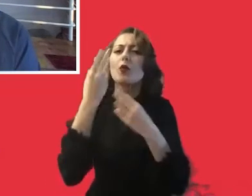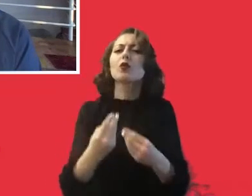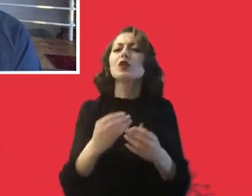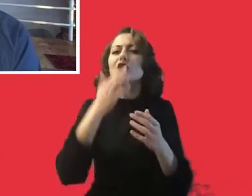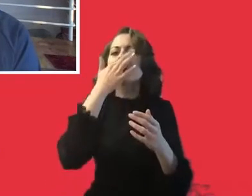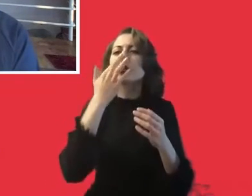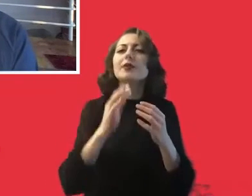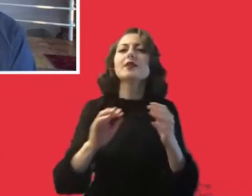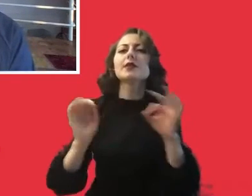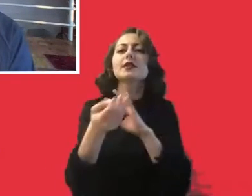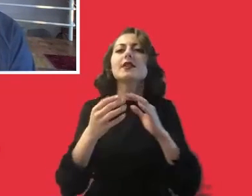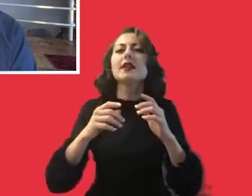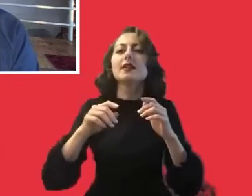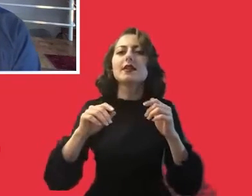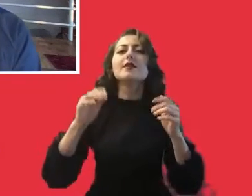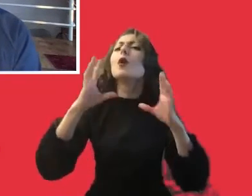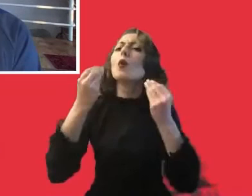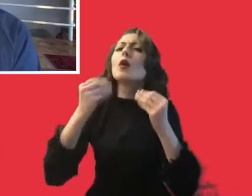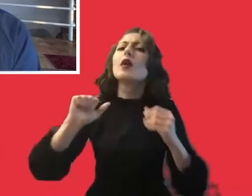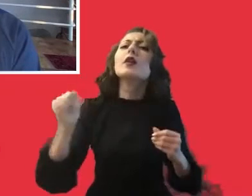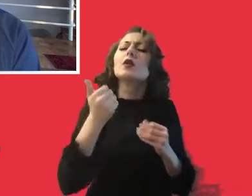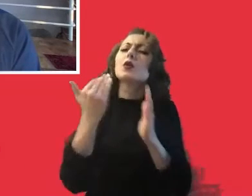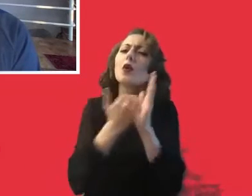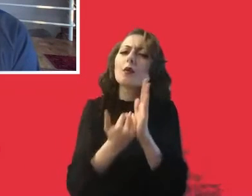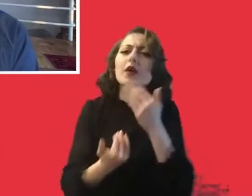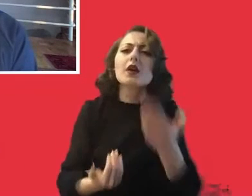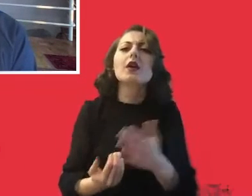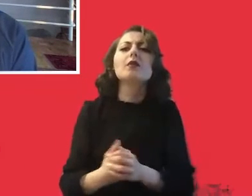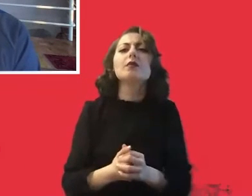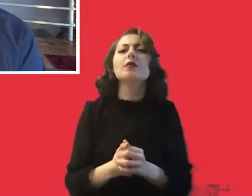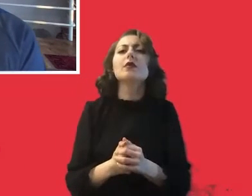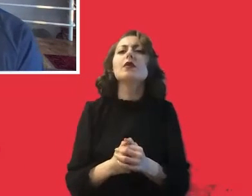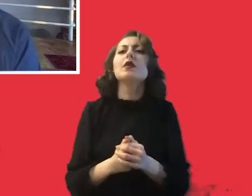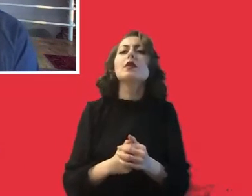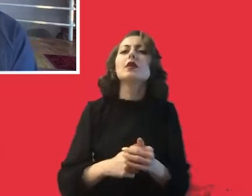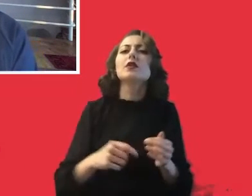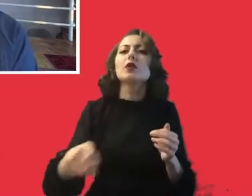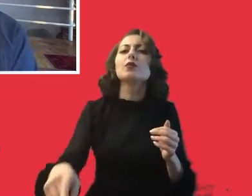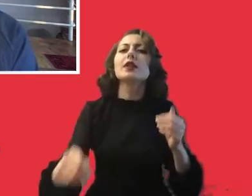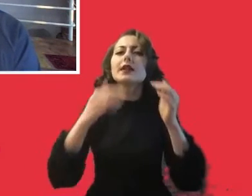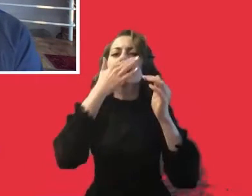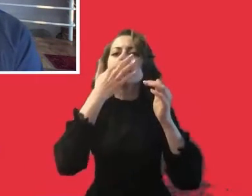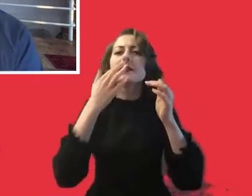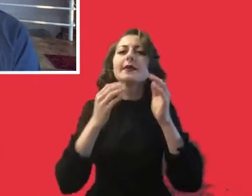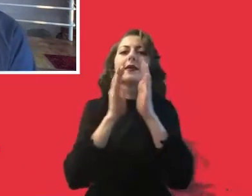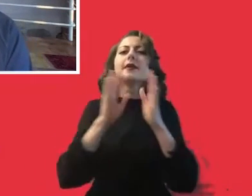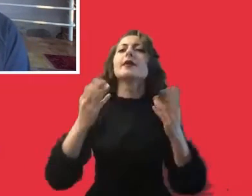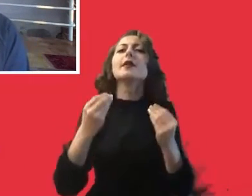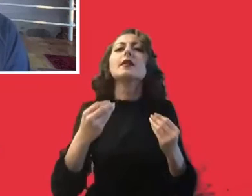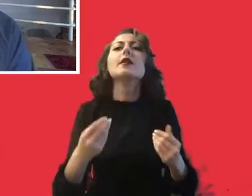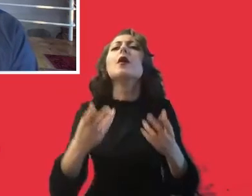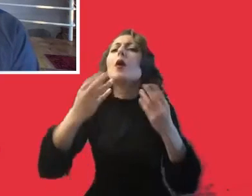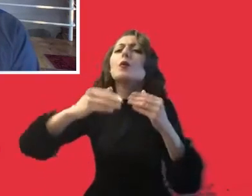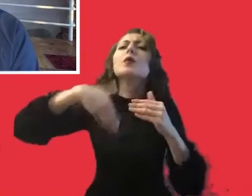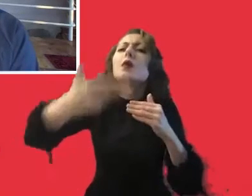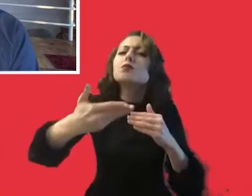important, and it is a great thing that you demanded something like this. And as AYDER, Alternative Life